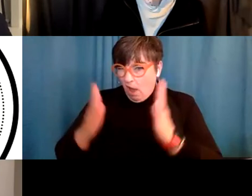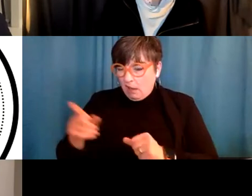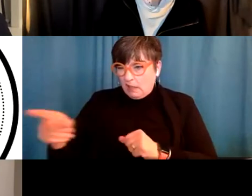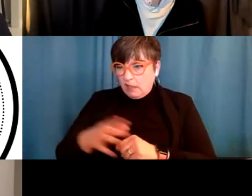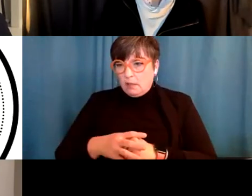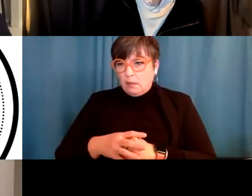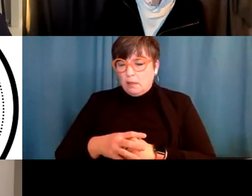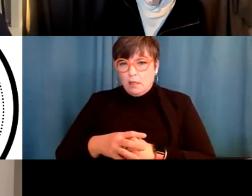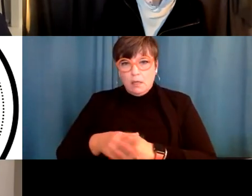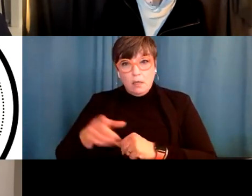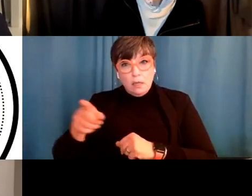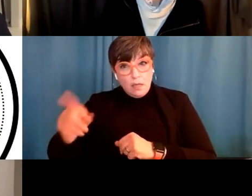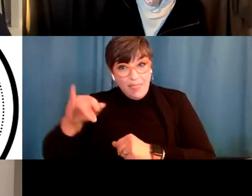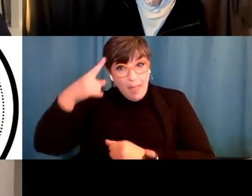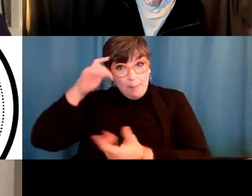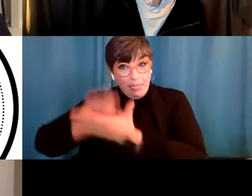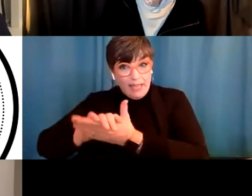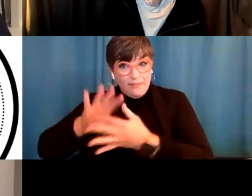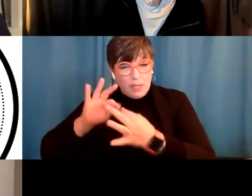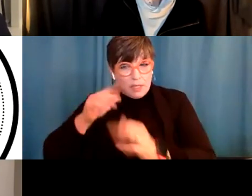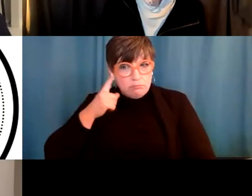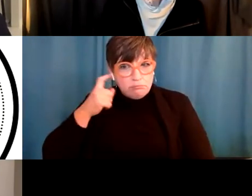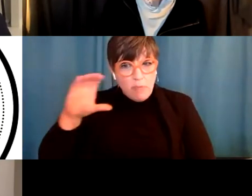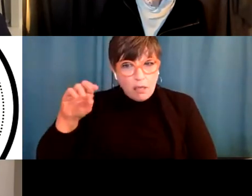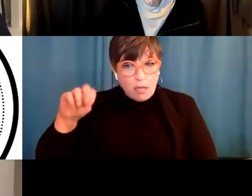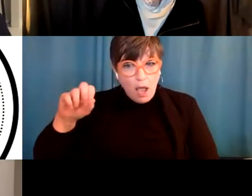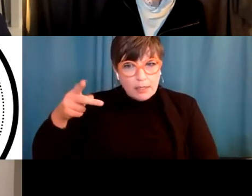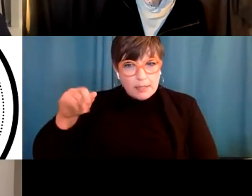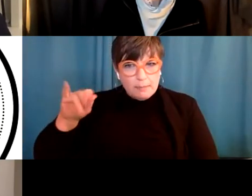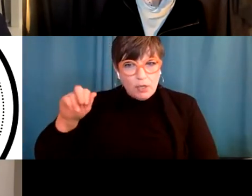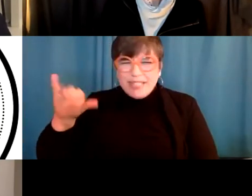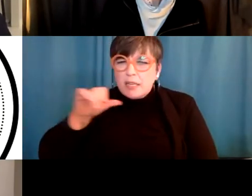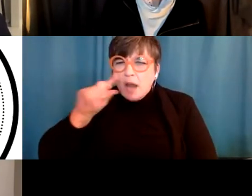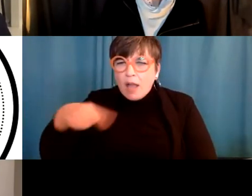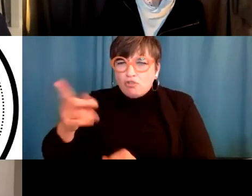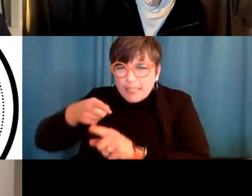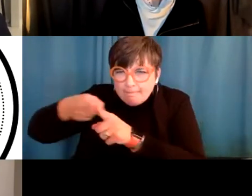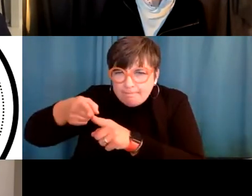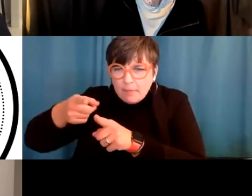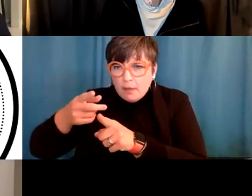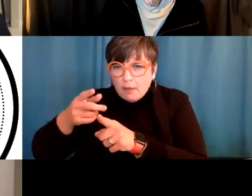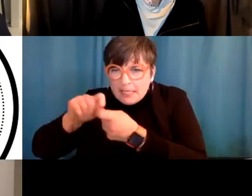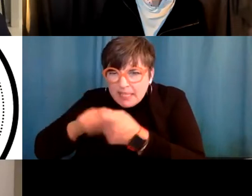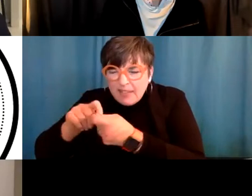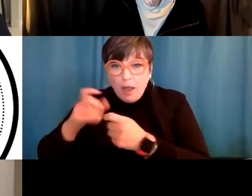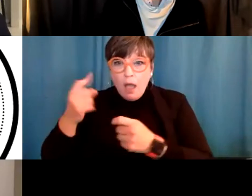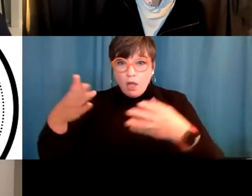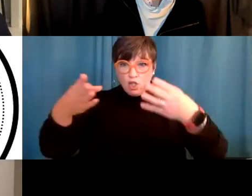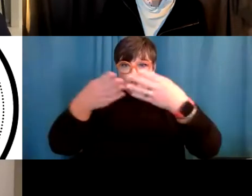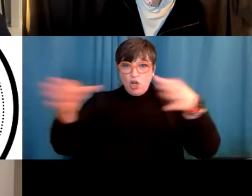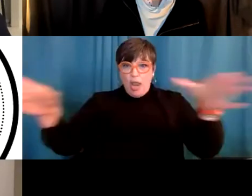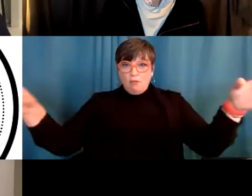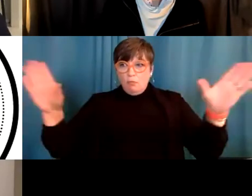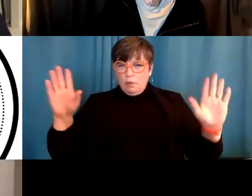this belief in conspiracies, not only about specific conspiracy theories, but a general conspiratorial